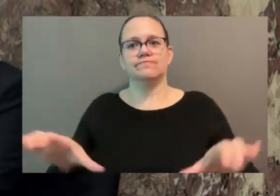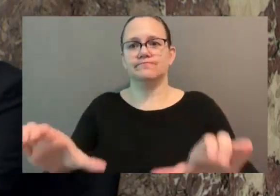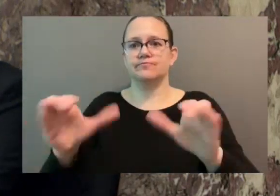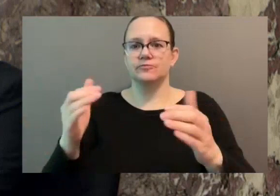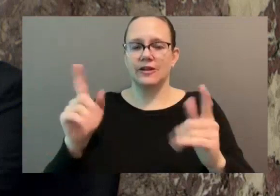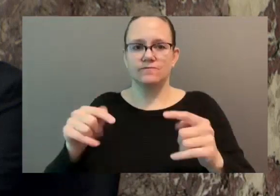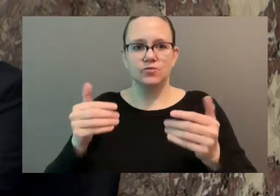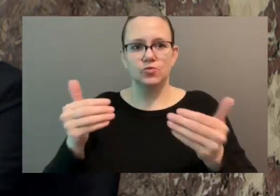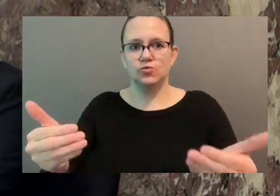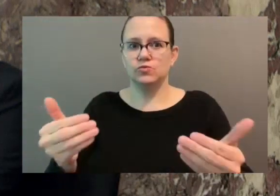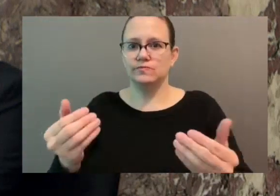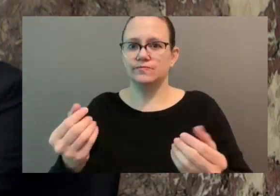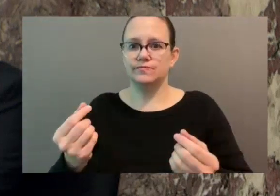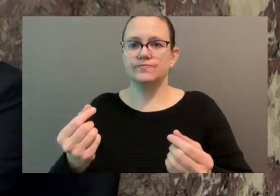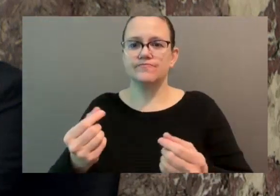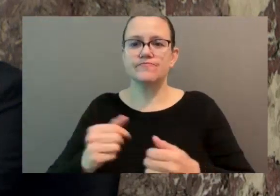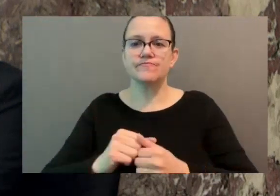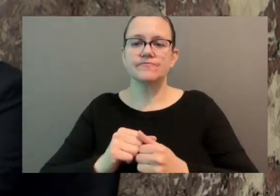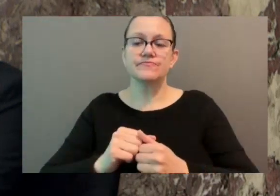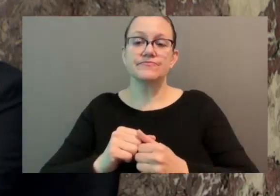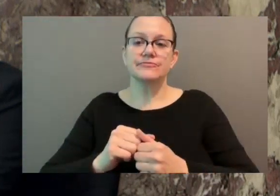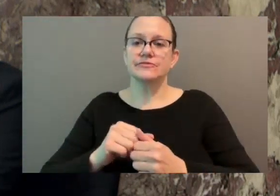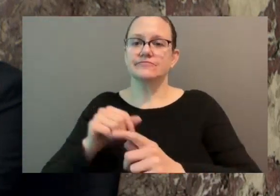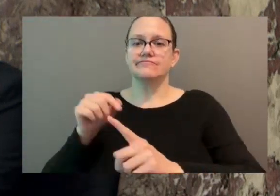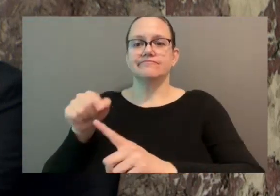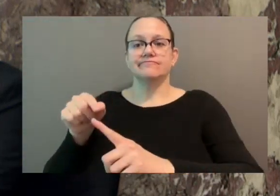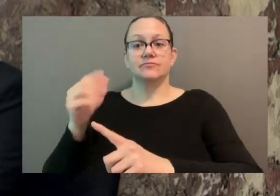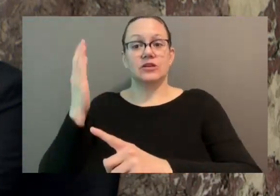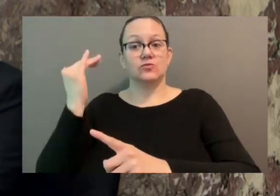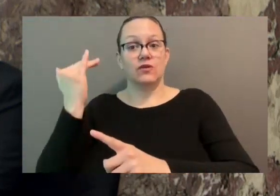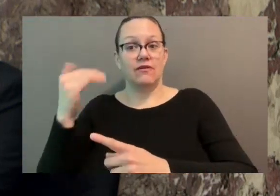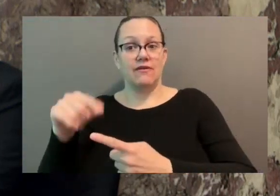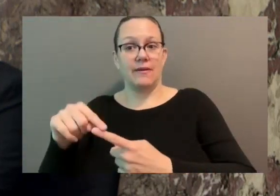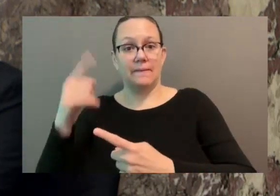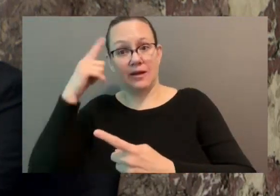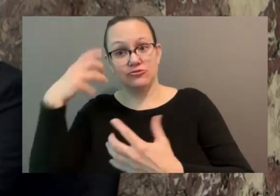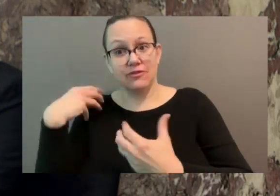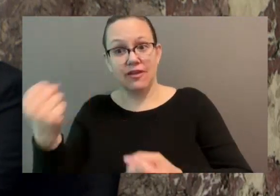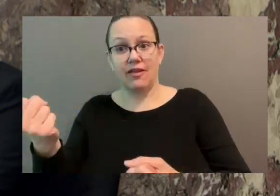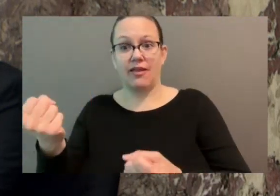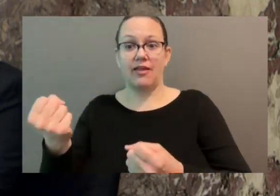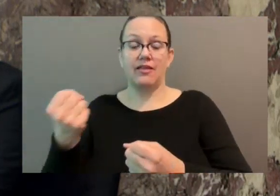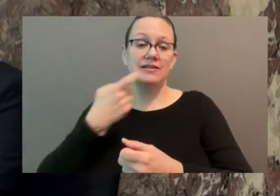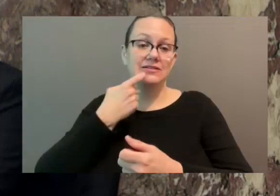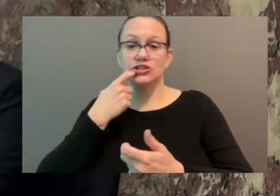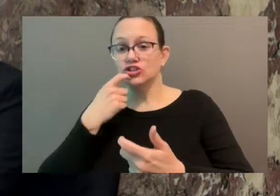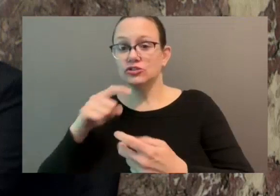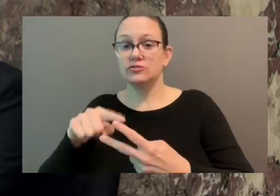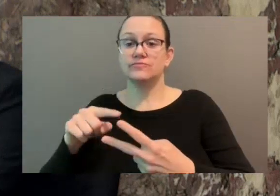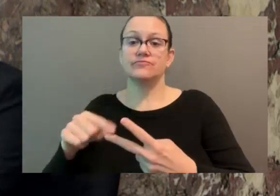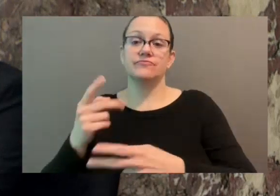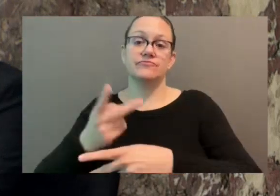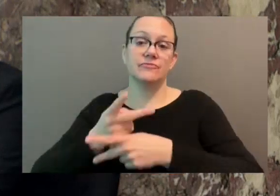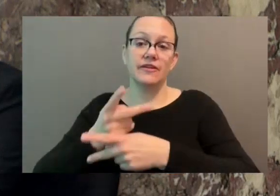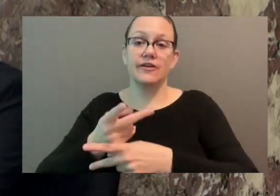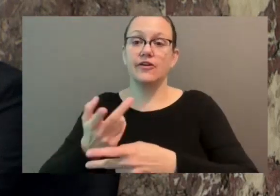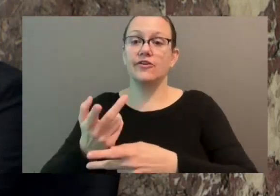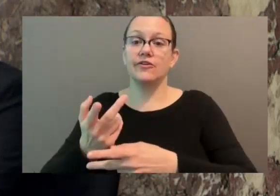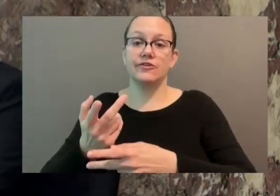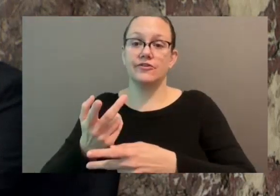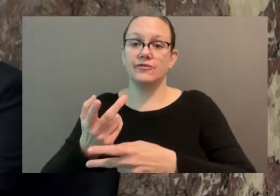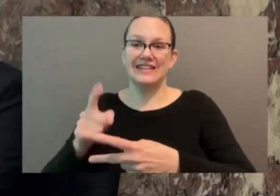of mental health and addiction care, unprecedented action has been taken. Often that action, including in this case,